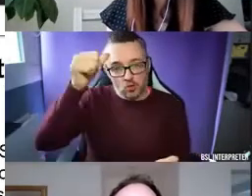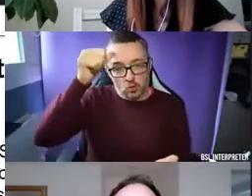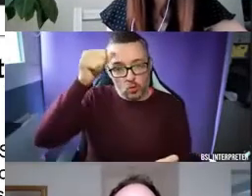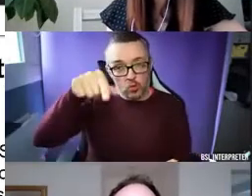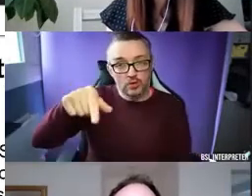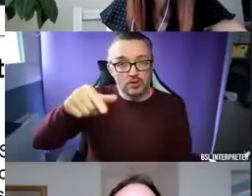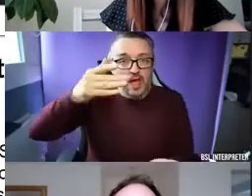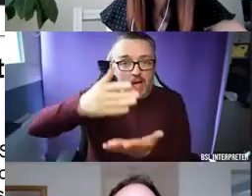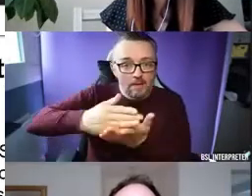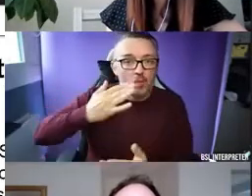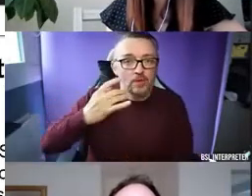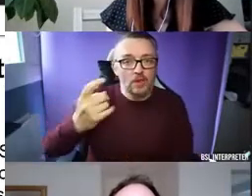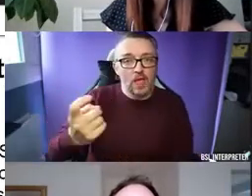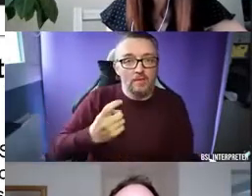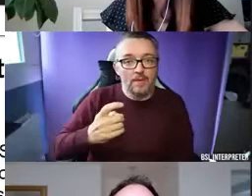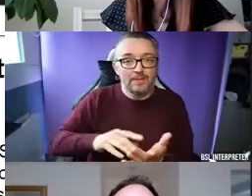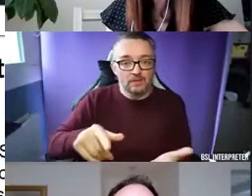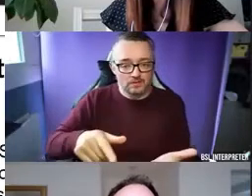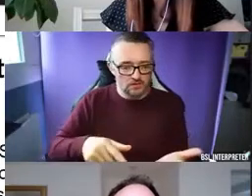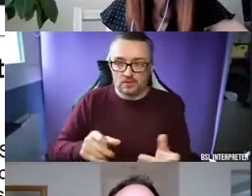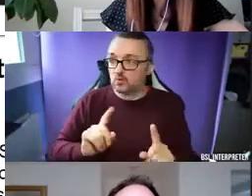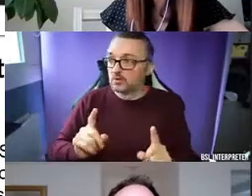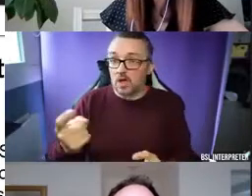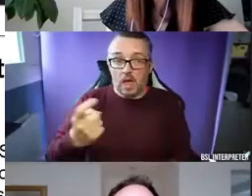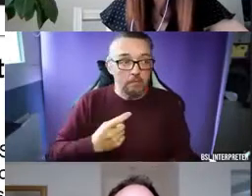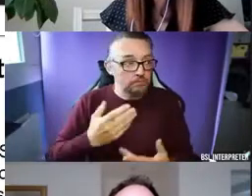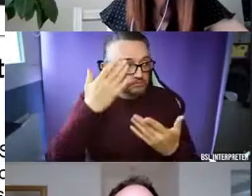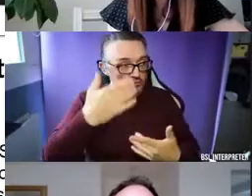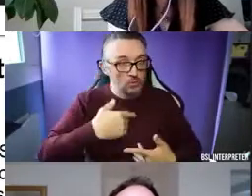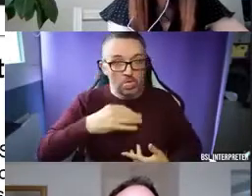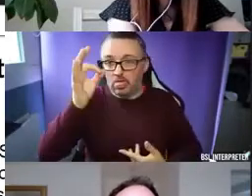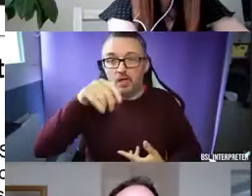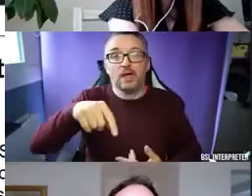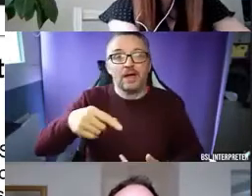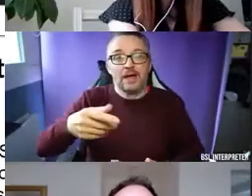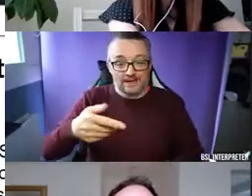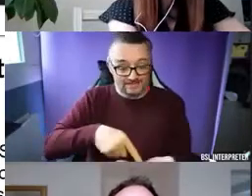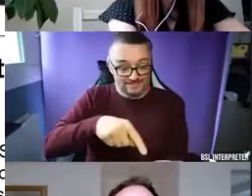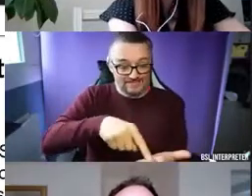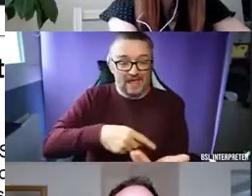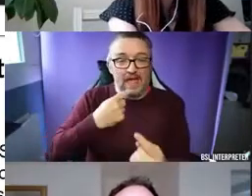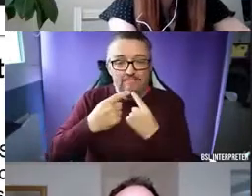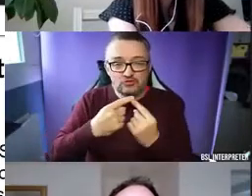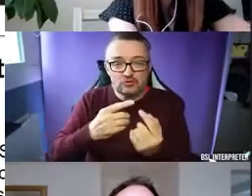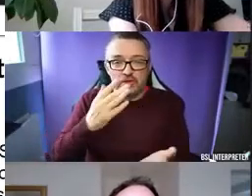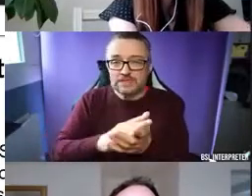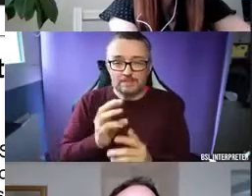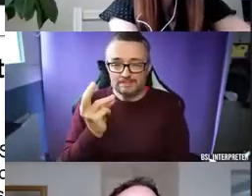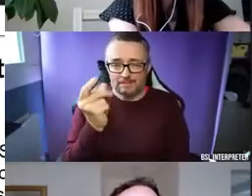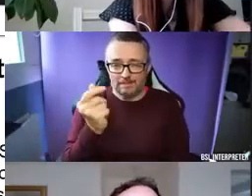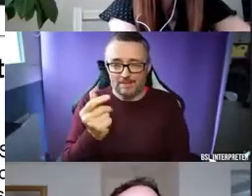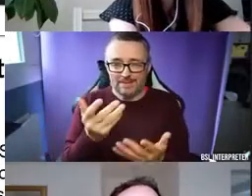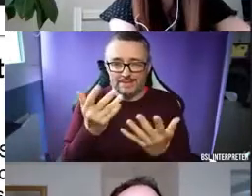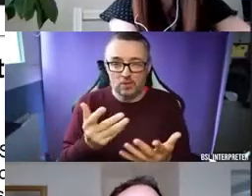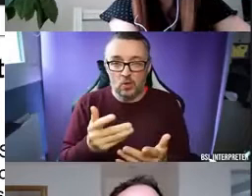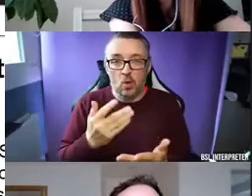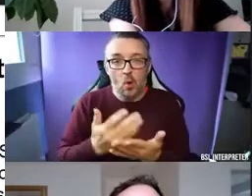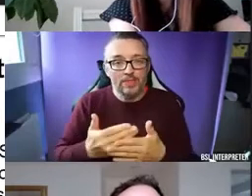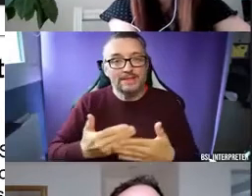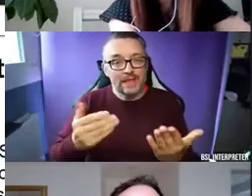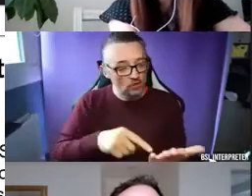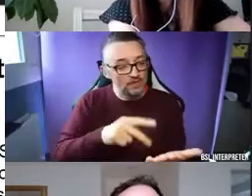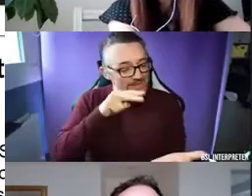public transport is running that day and it's on its way. It's very instant, it's for the day of travel.